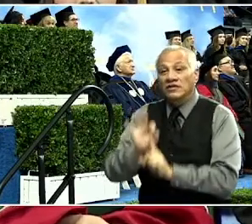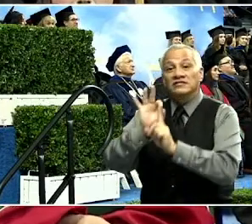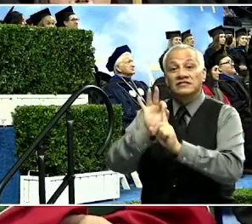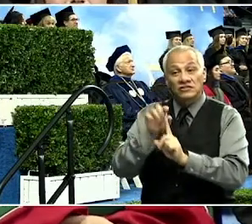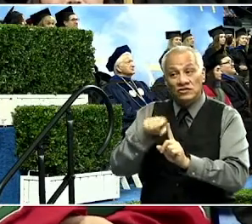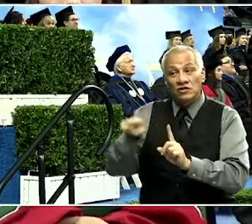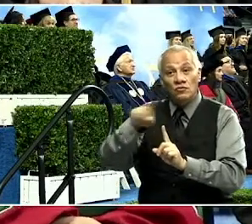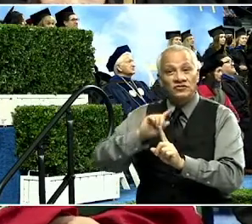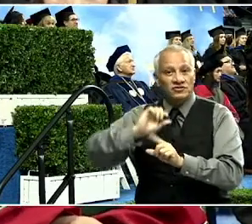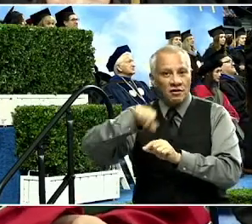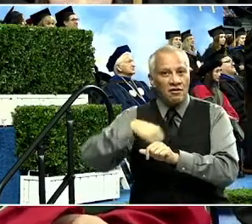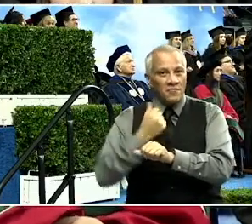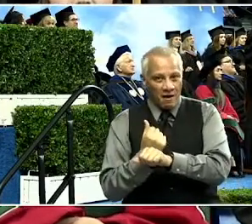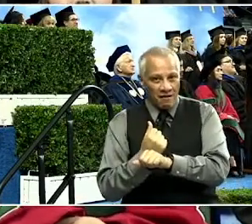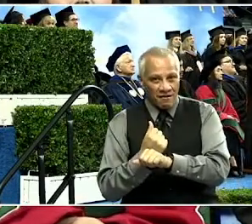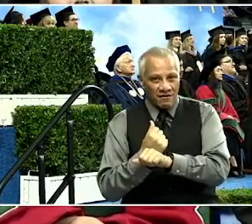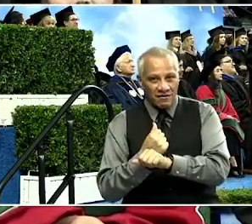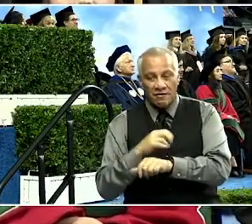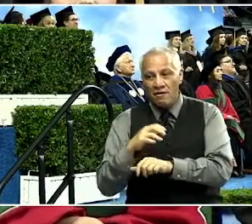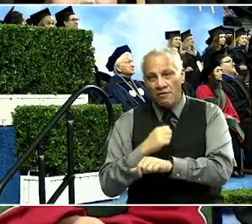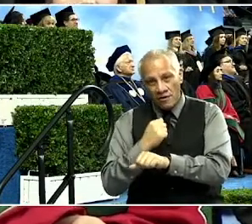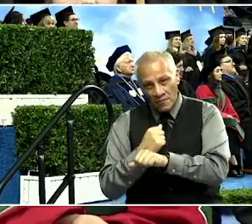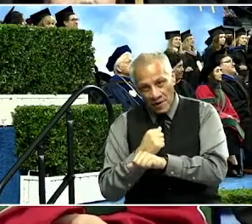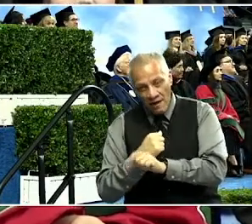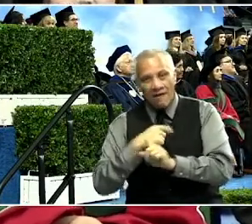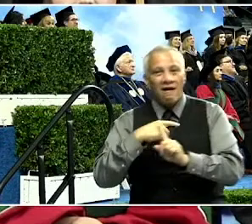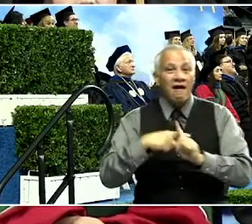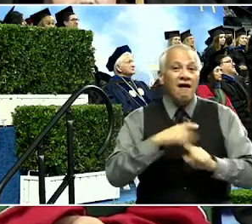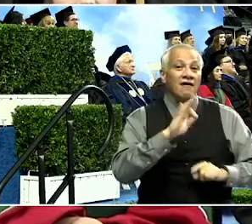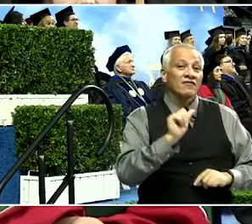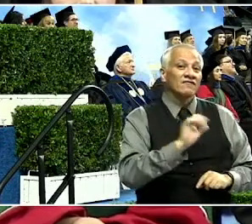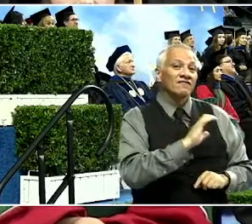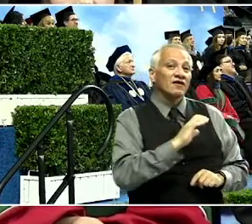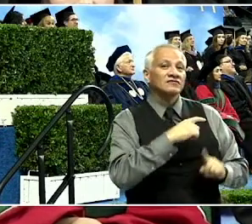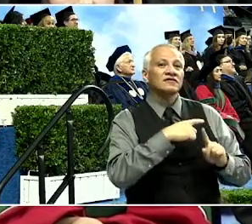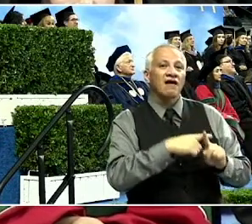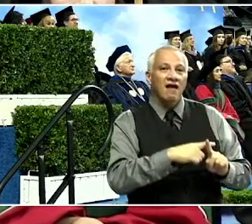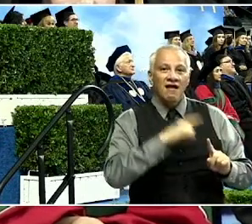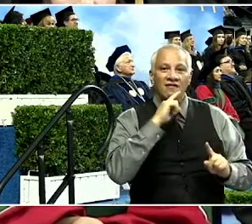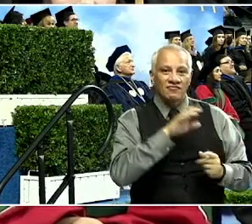alumni, our faculty, and campus leaders.